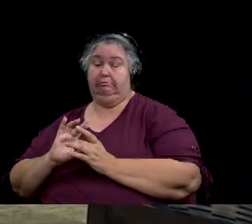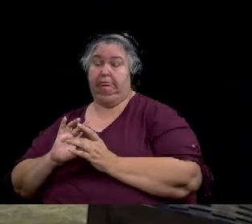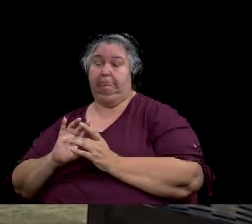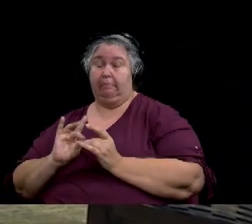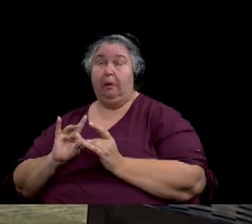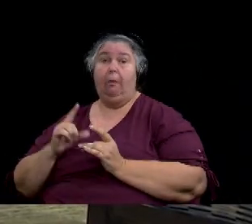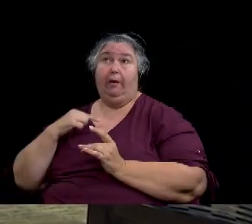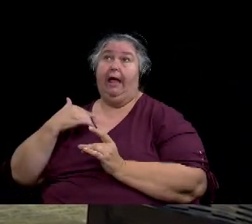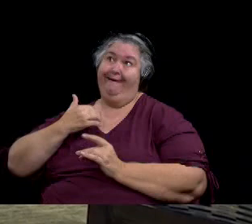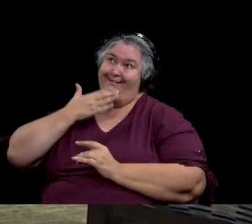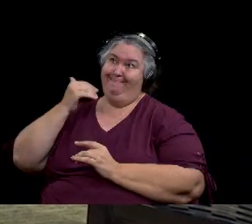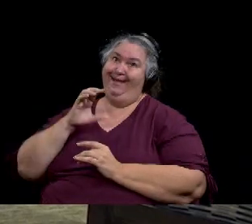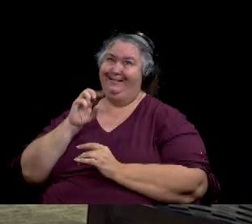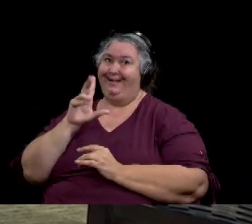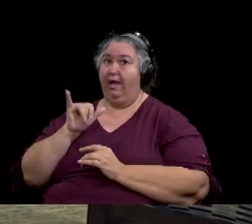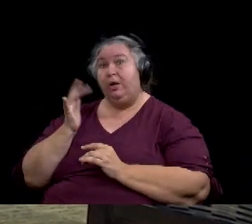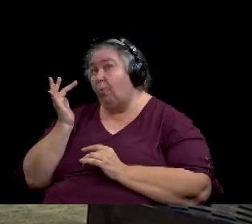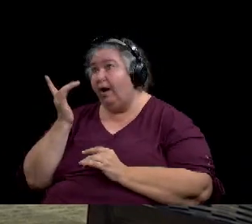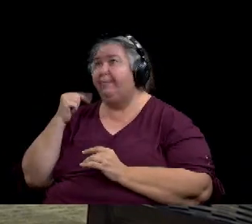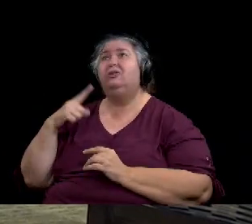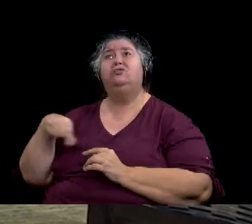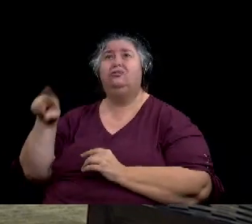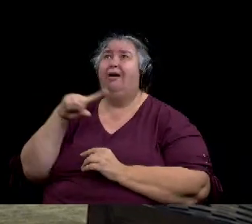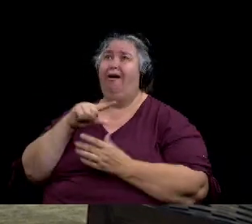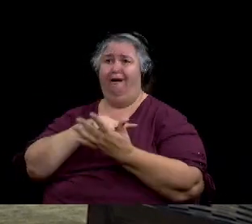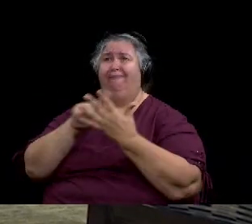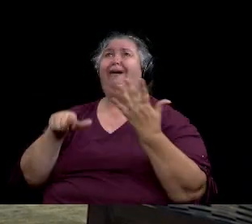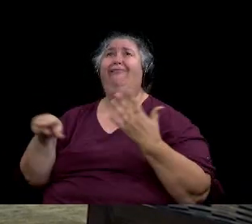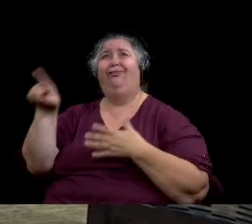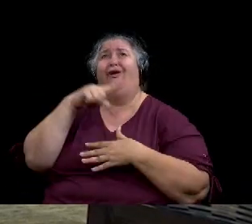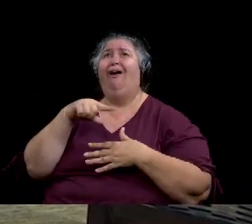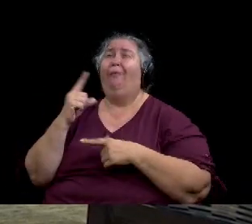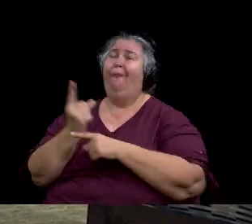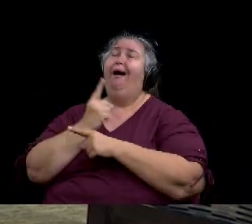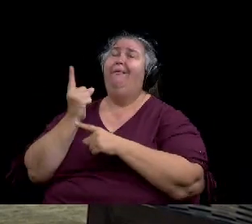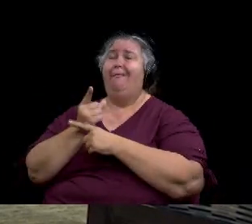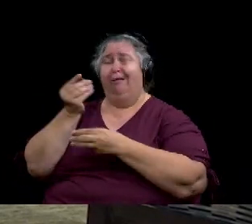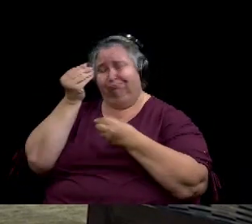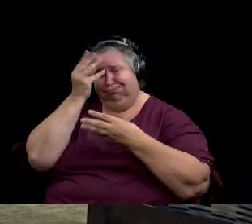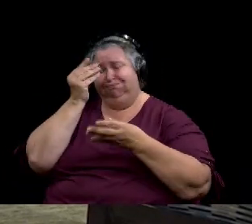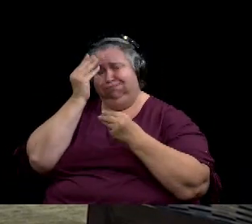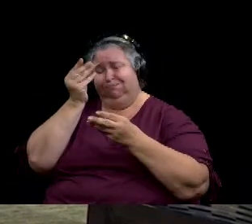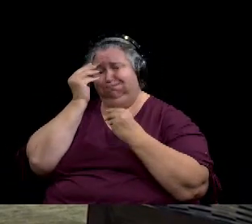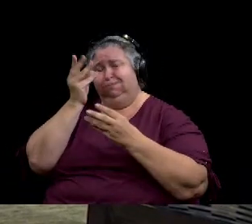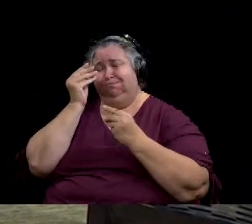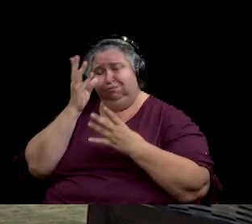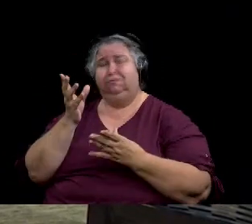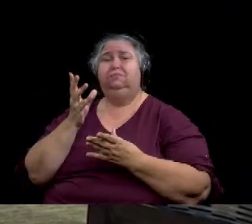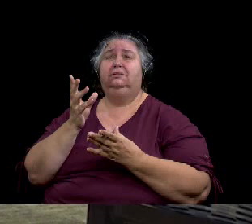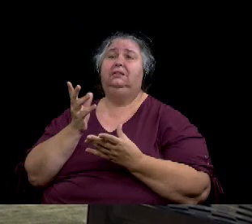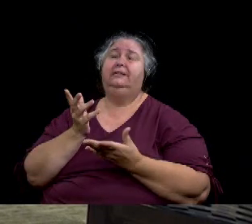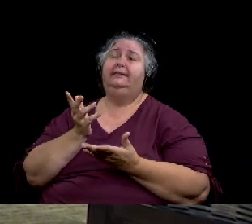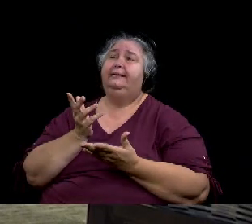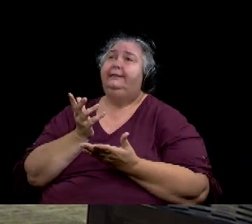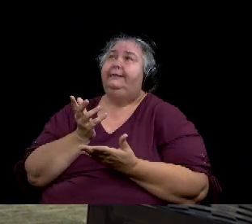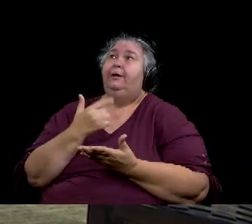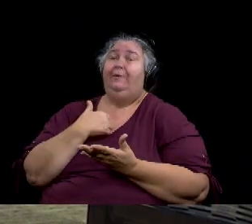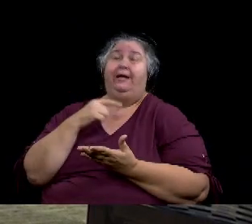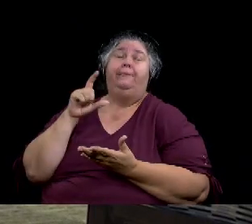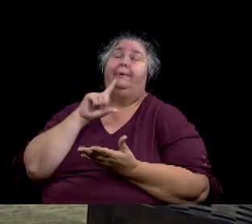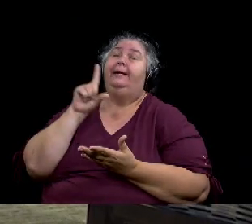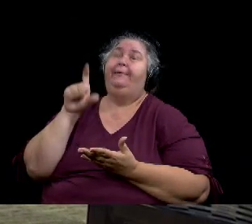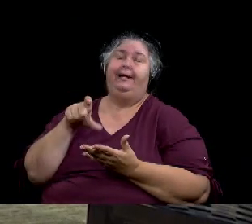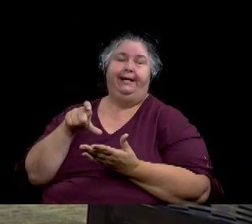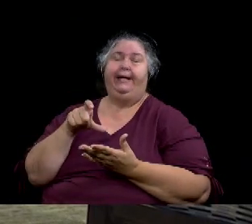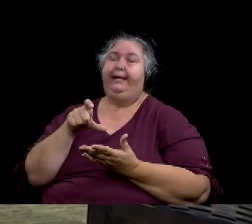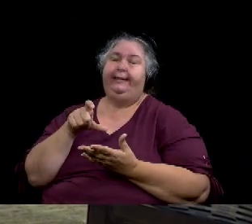have the best county, and it's because you all 5 of you all regularly provide us this information that we're just really need to get out and everything